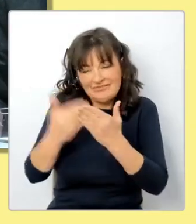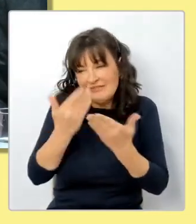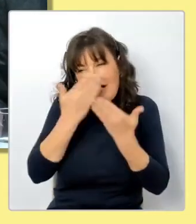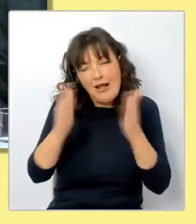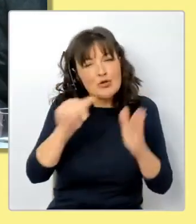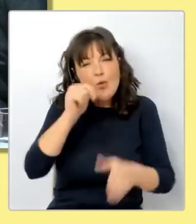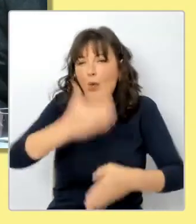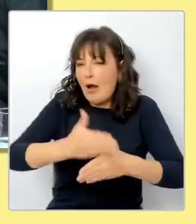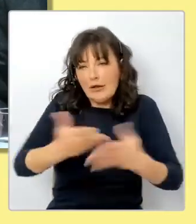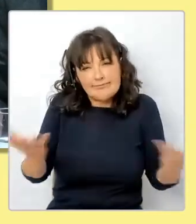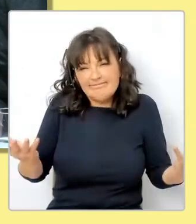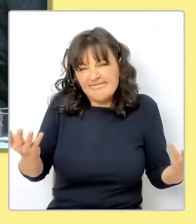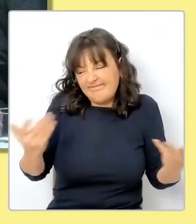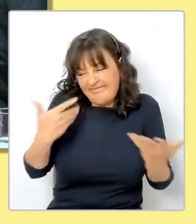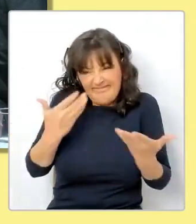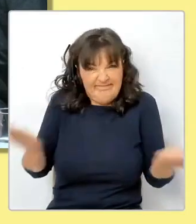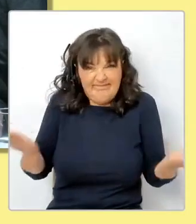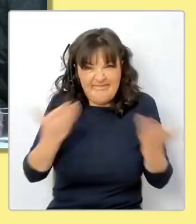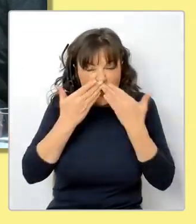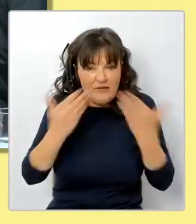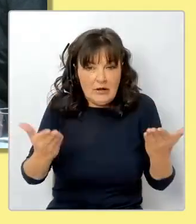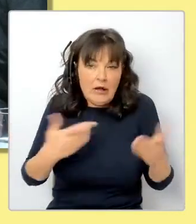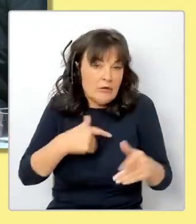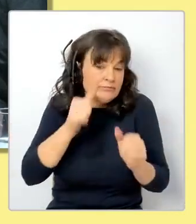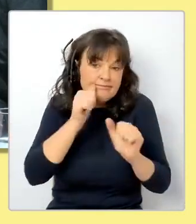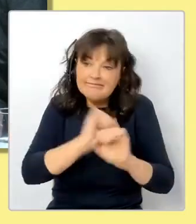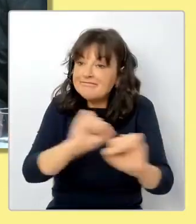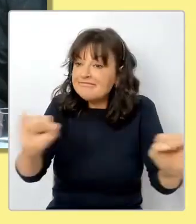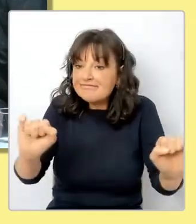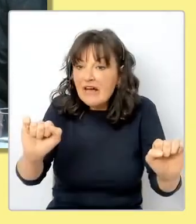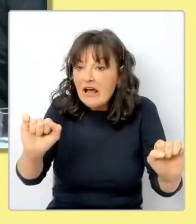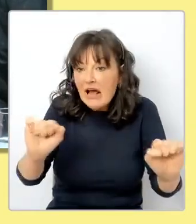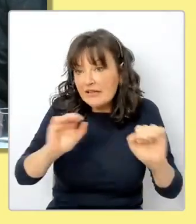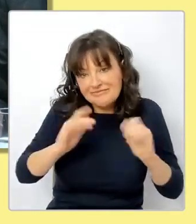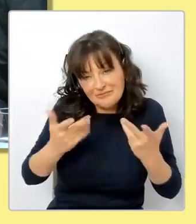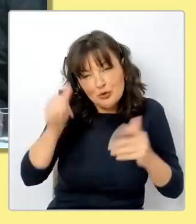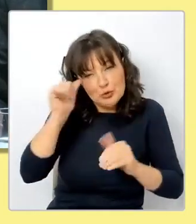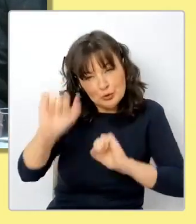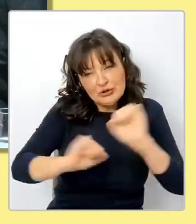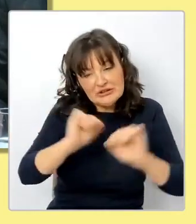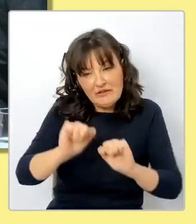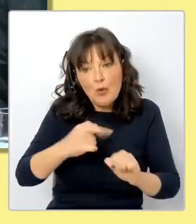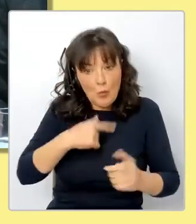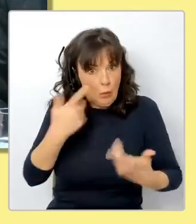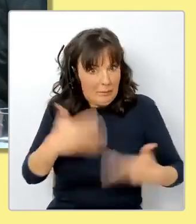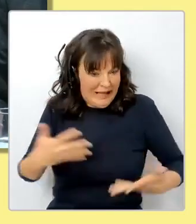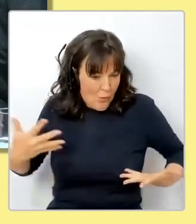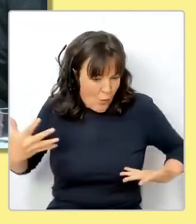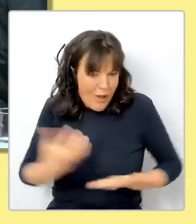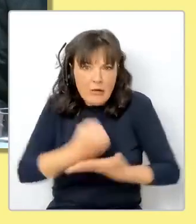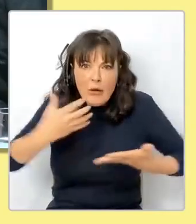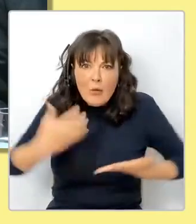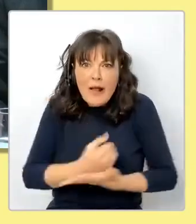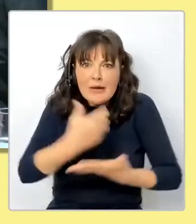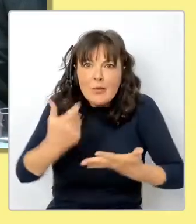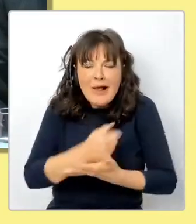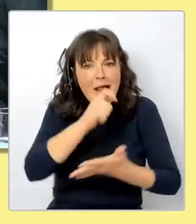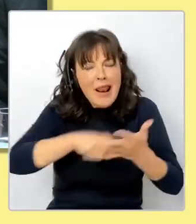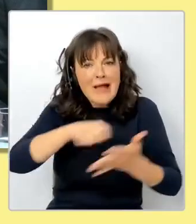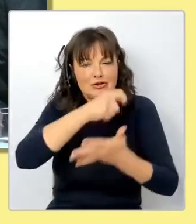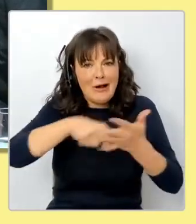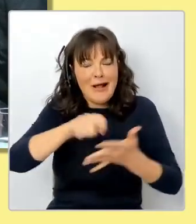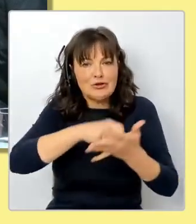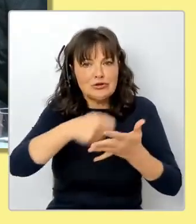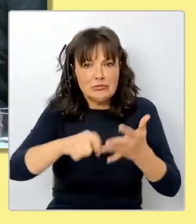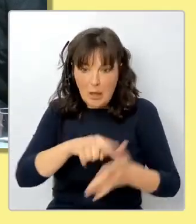in a position where, and I don't have to tell the people in this room this, where we've been winning election after election after election. And we've been using